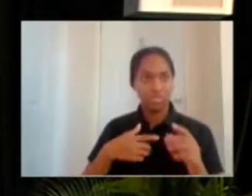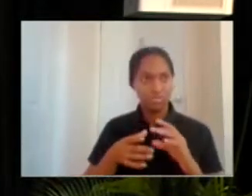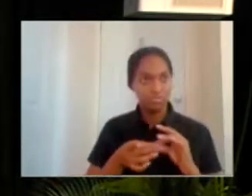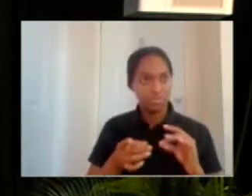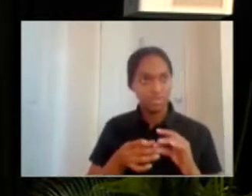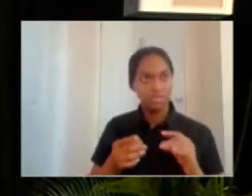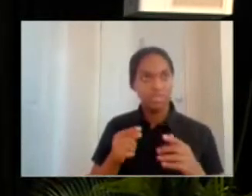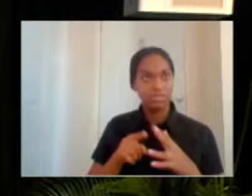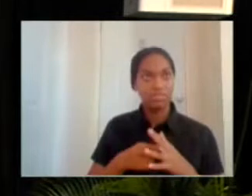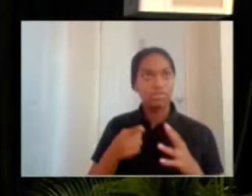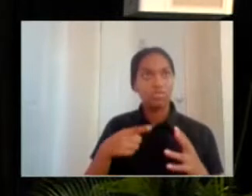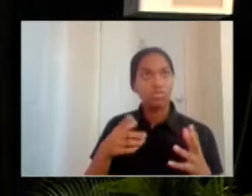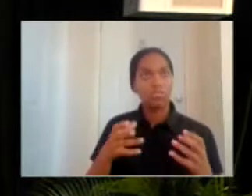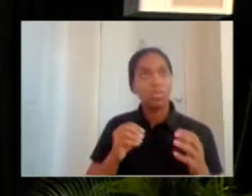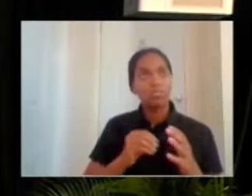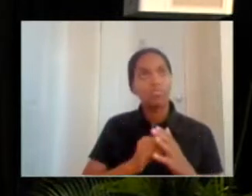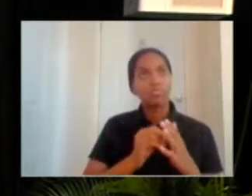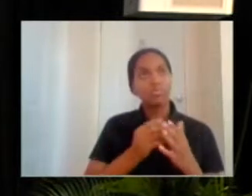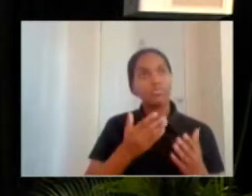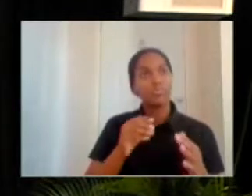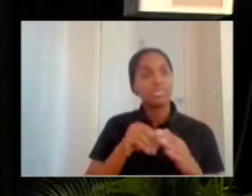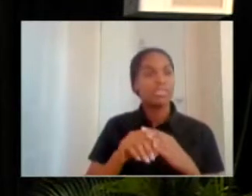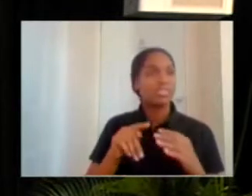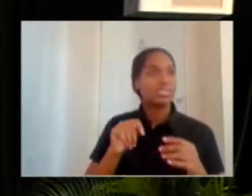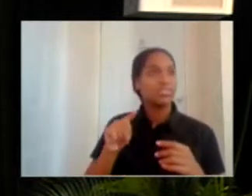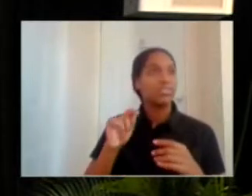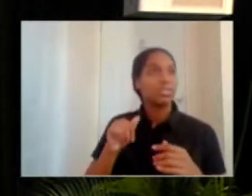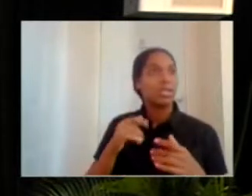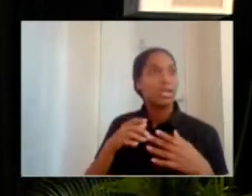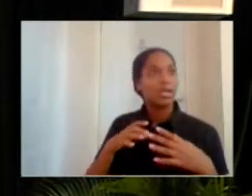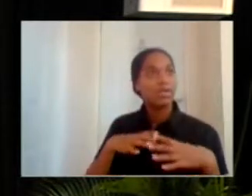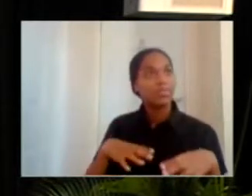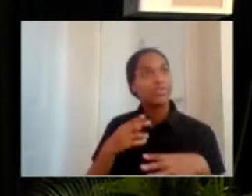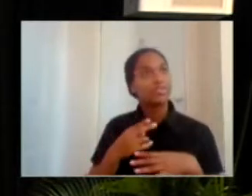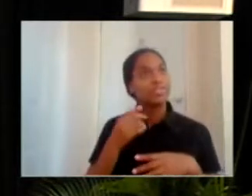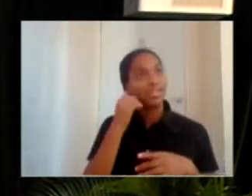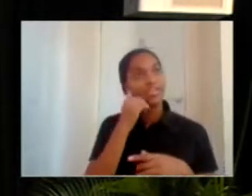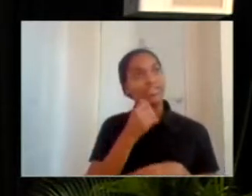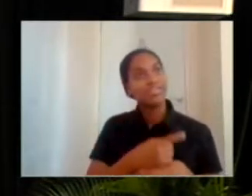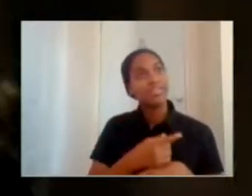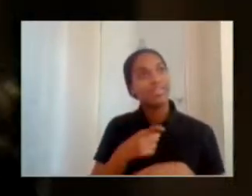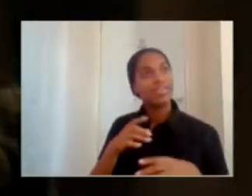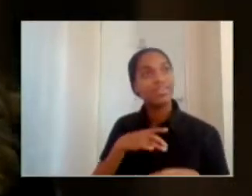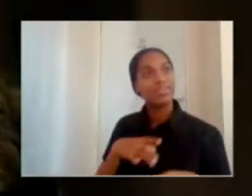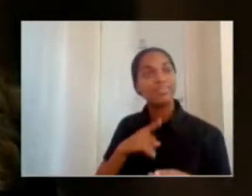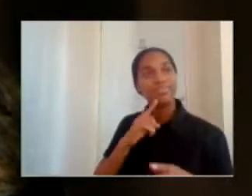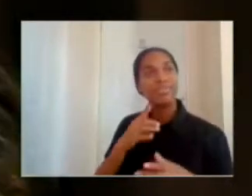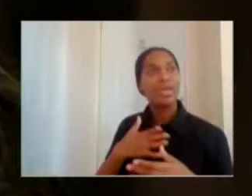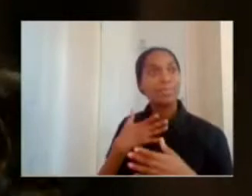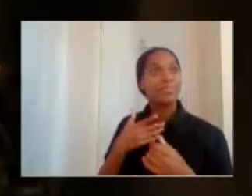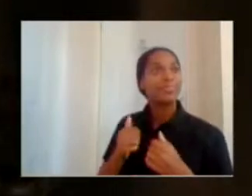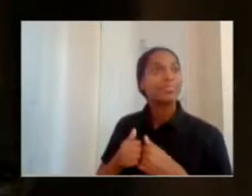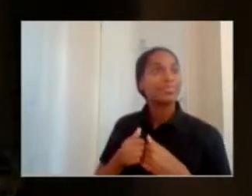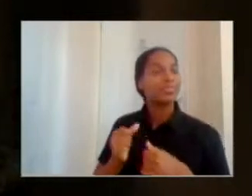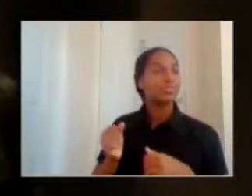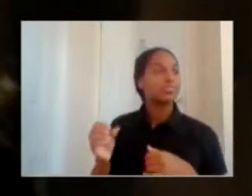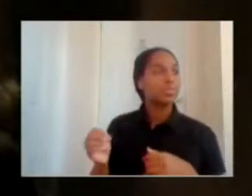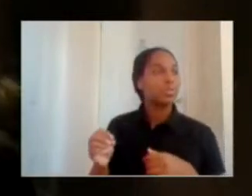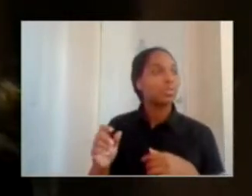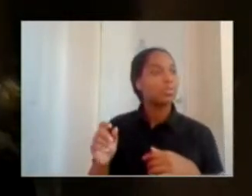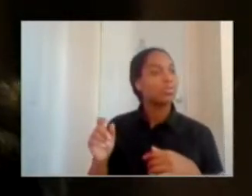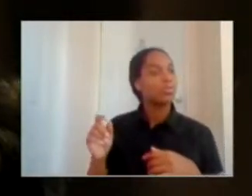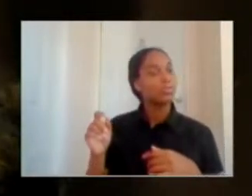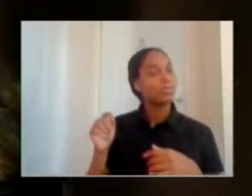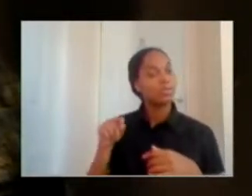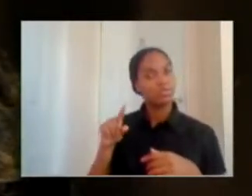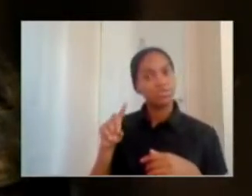want to put something in the TV, consumer use it every day, and the consumer just kind of happy with, right? So as Madeline pointed out